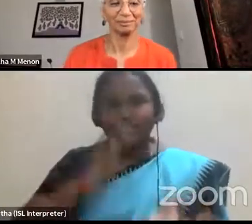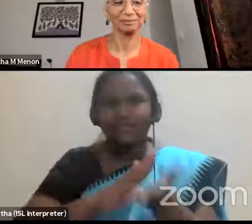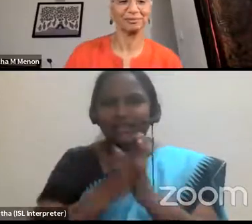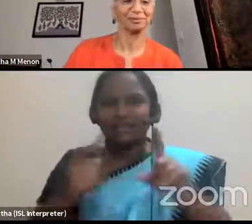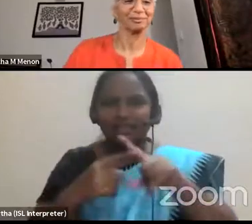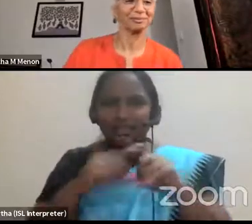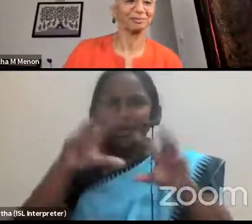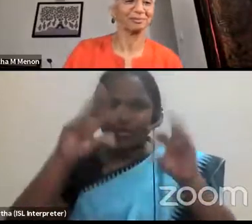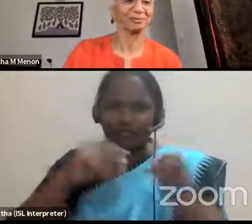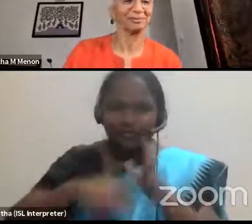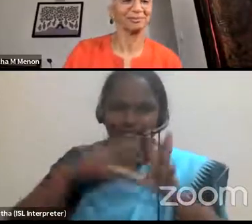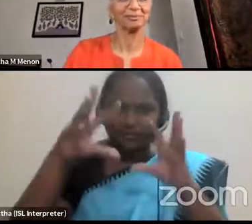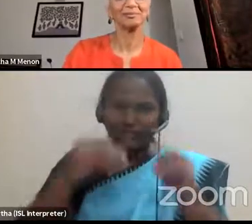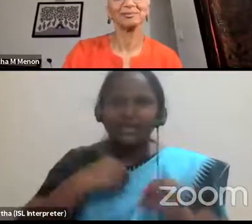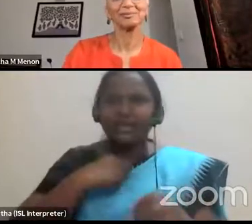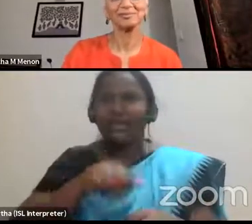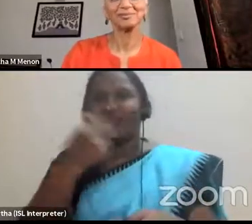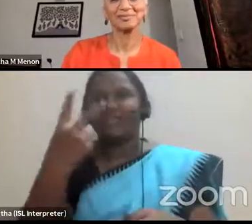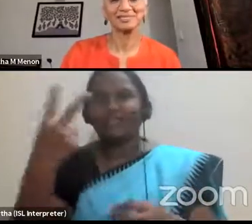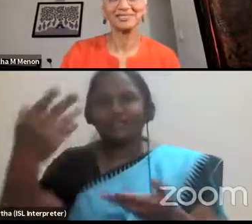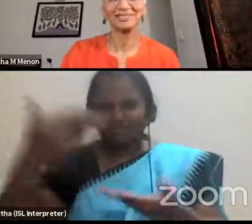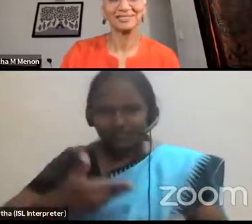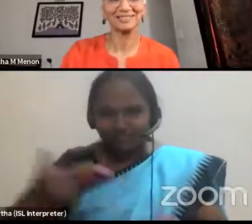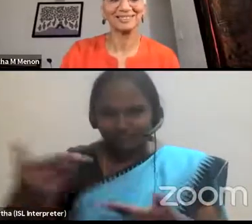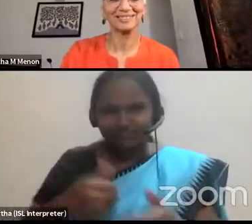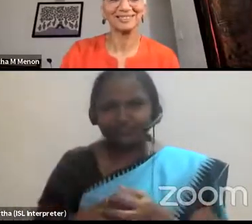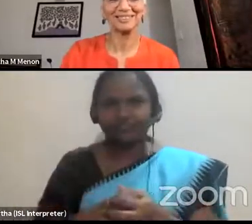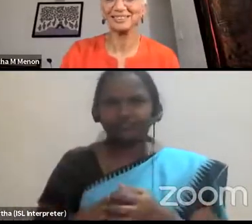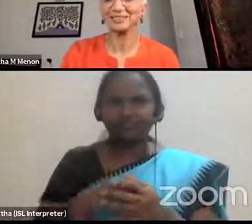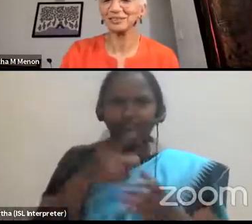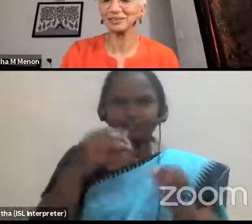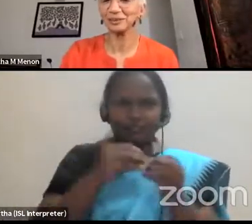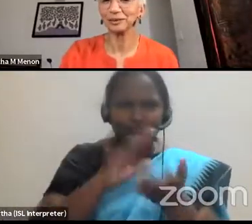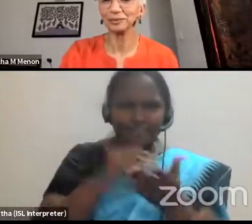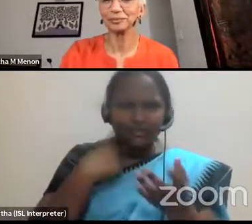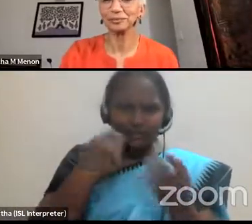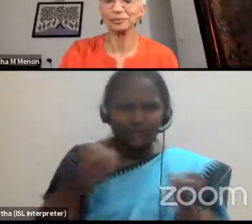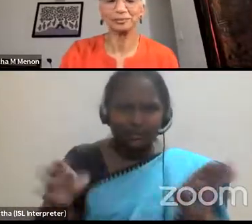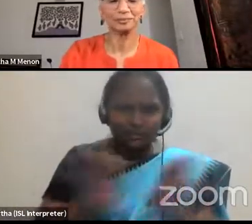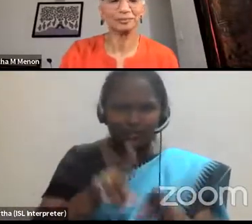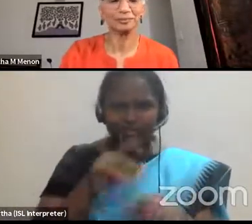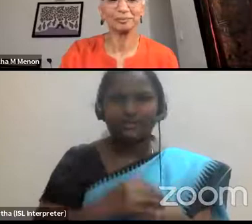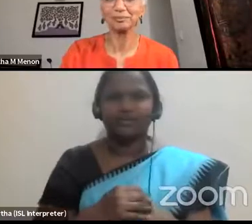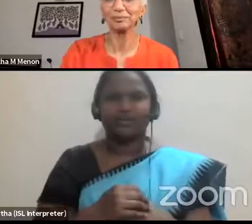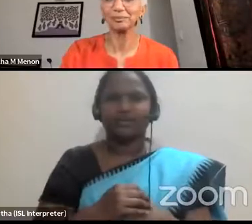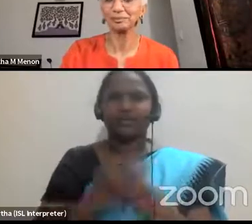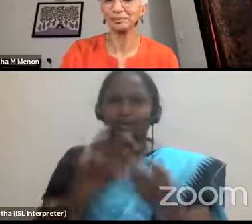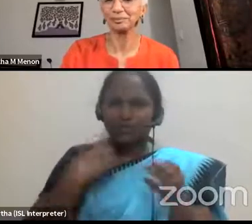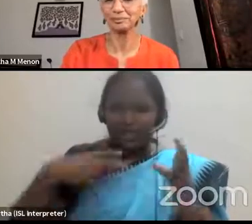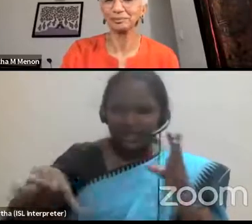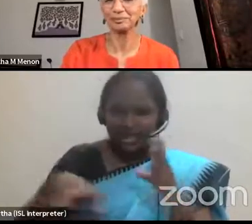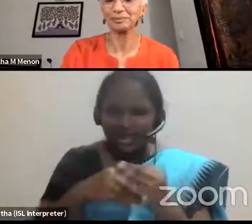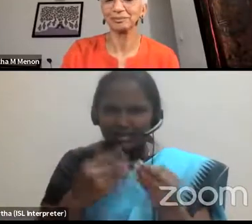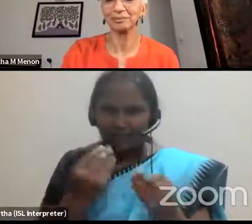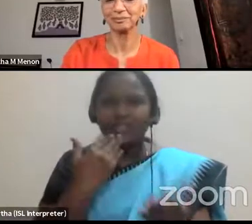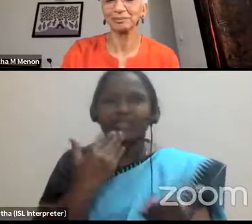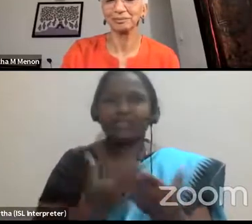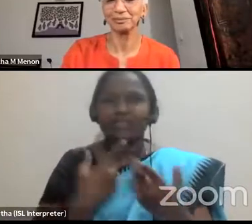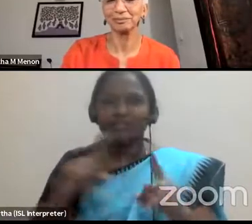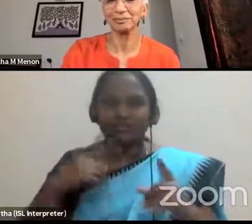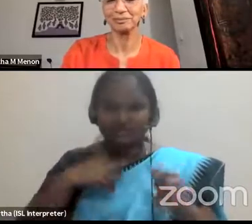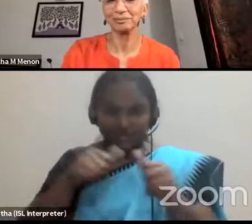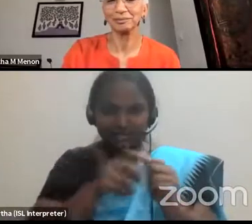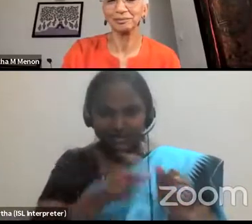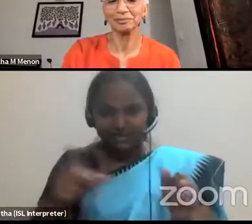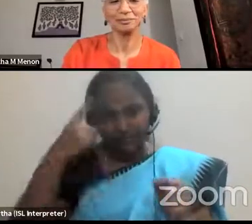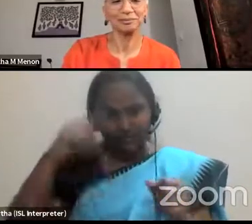as I invite the other two guests we have. But Abhishek, do you have something in closing? Yeah, I just wanted to add that thanks to what Accenture